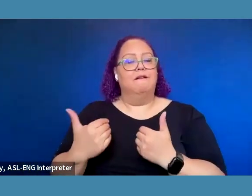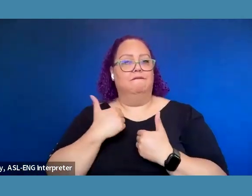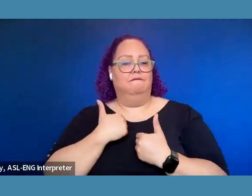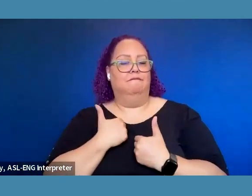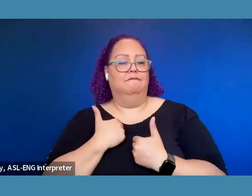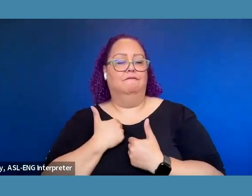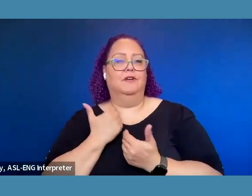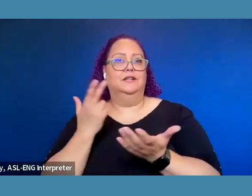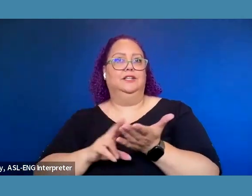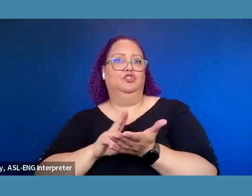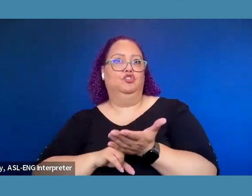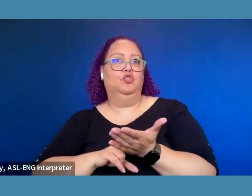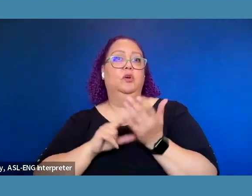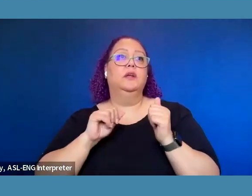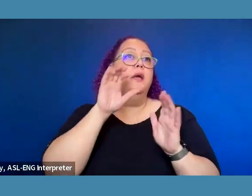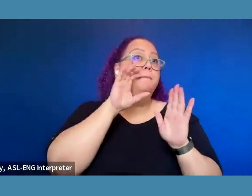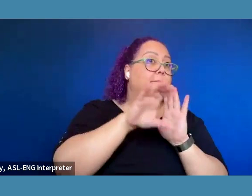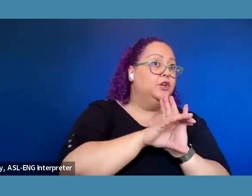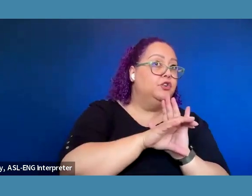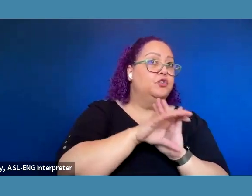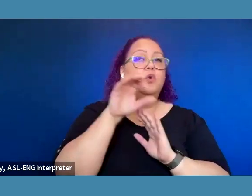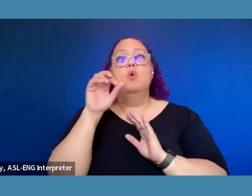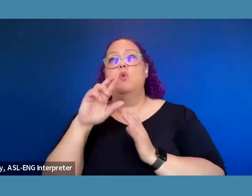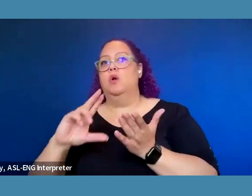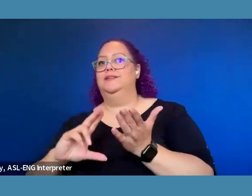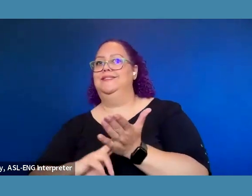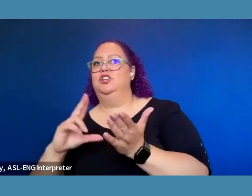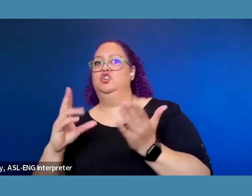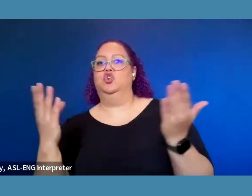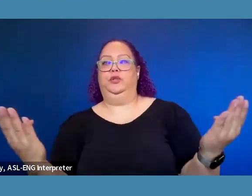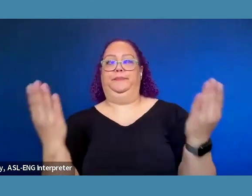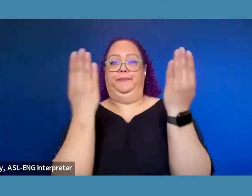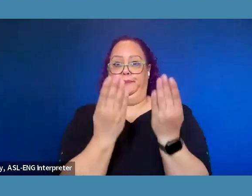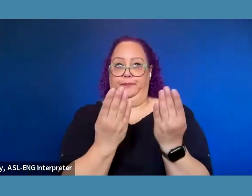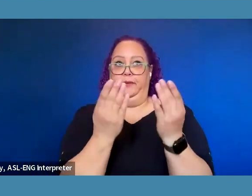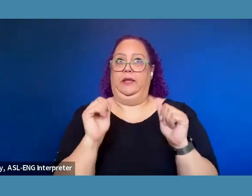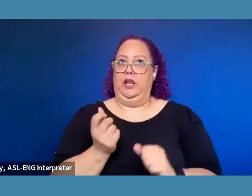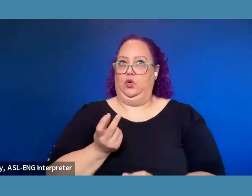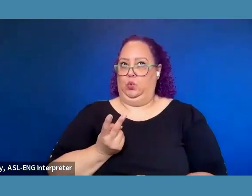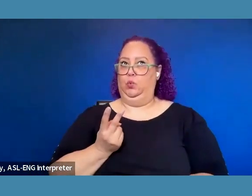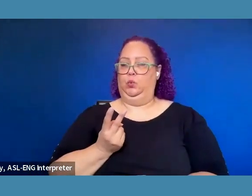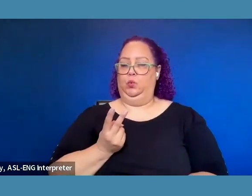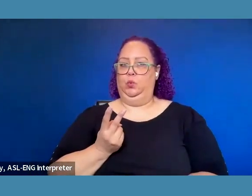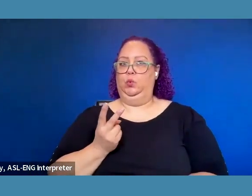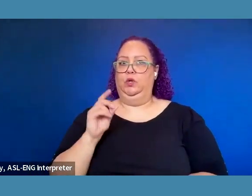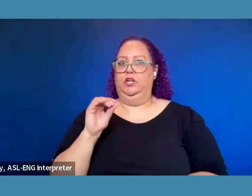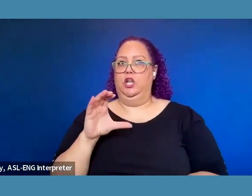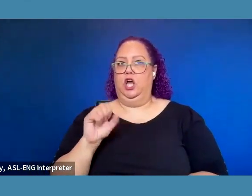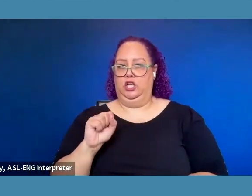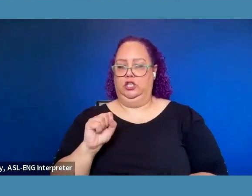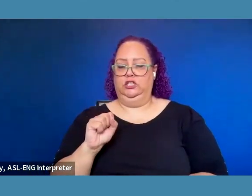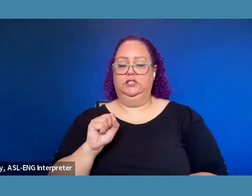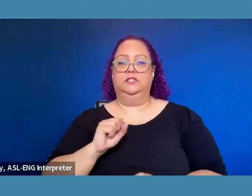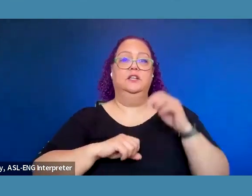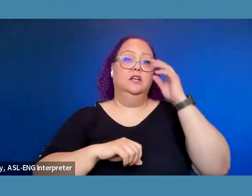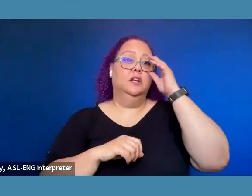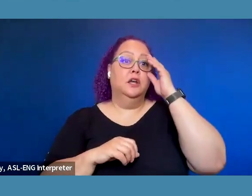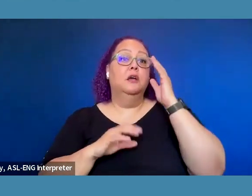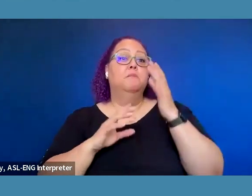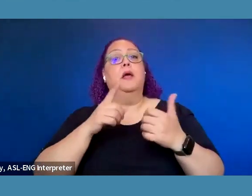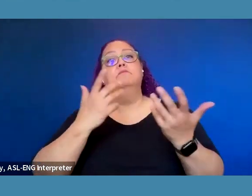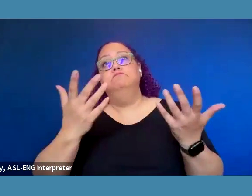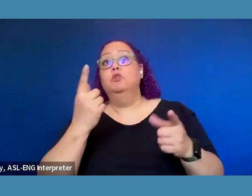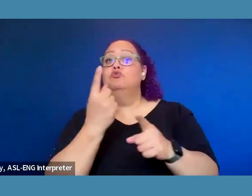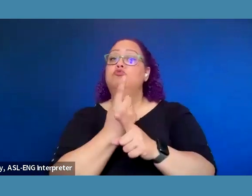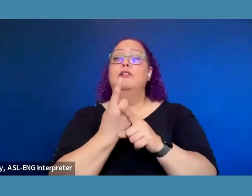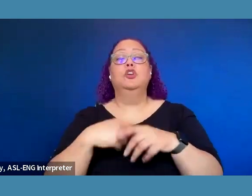a picture or a signature, and those don't have to be the same documents. But some accepted forms of ID are